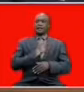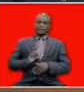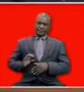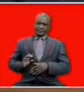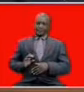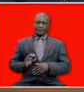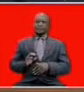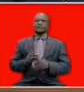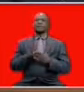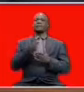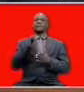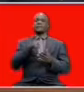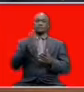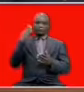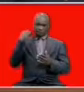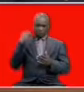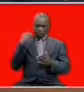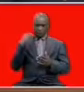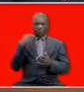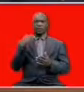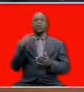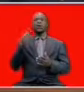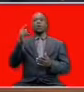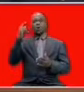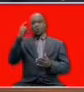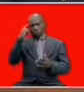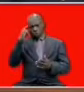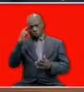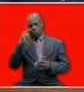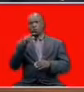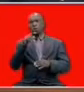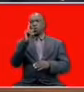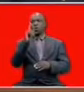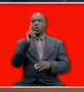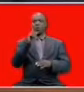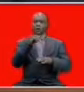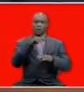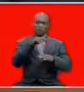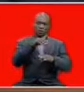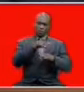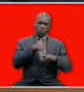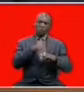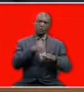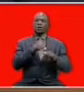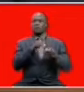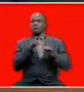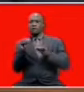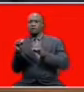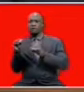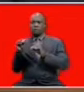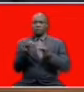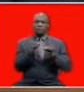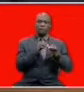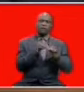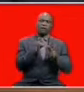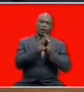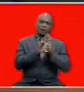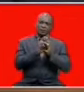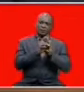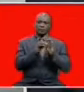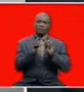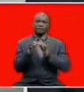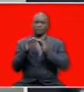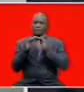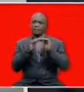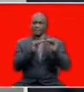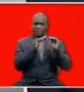ago, and part and parcel of my call was to move from one country to another, ministering and preaching the gospel of Jesus Christ.